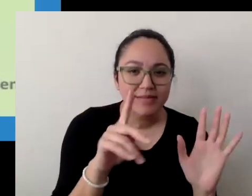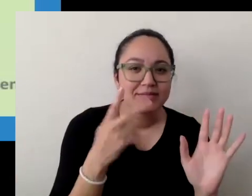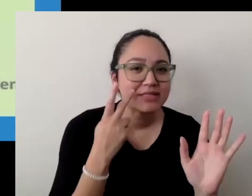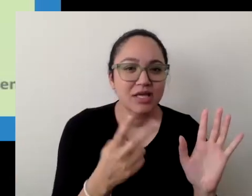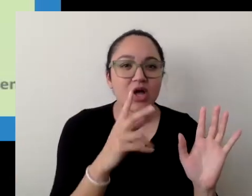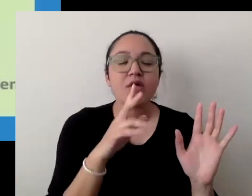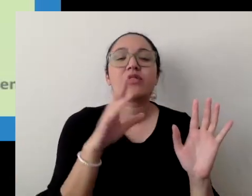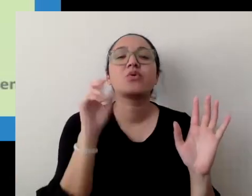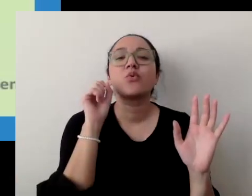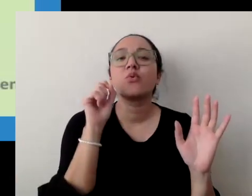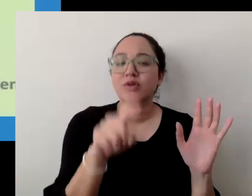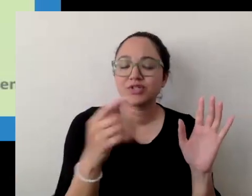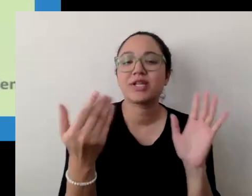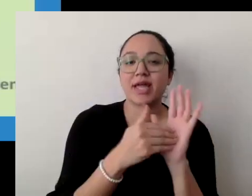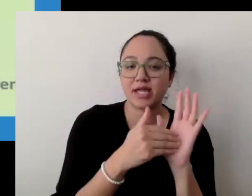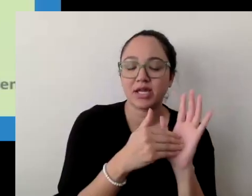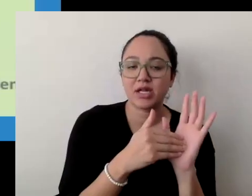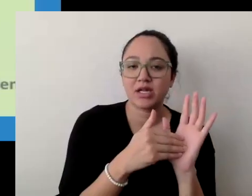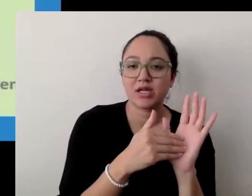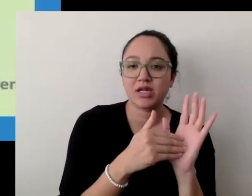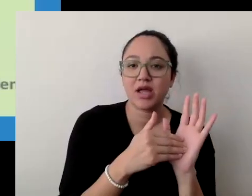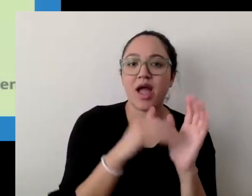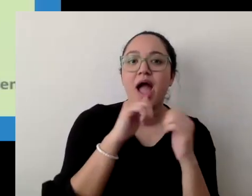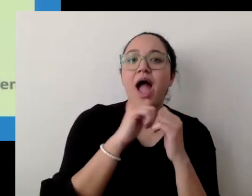question here again, how is